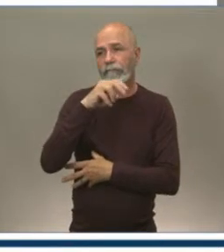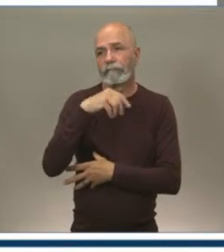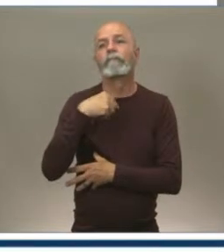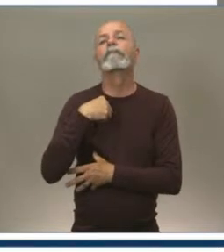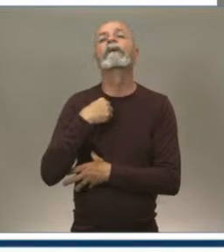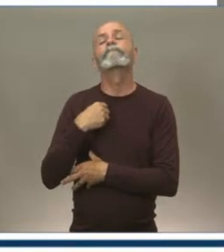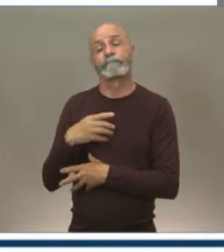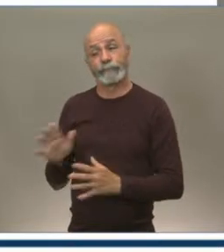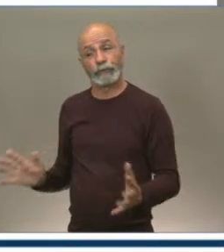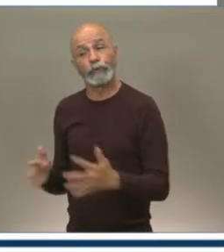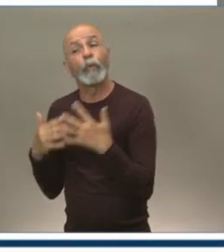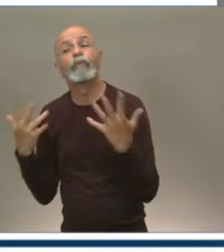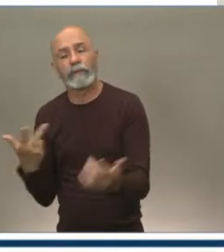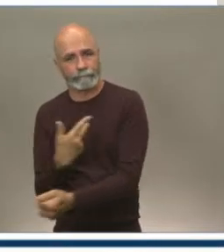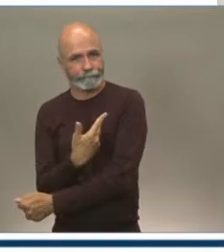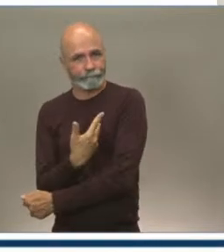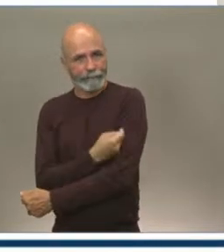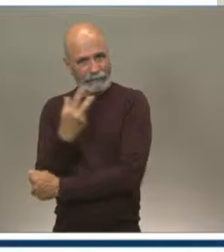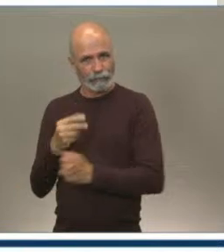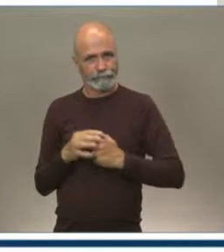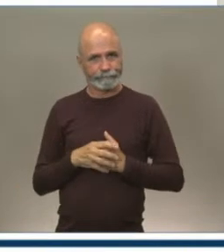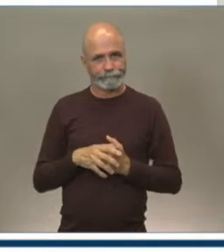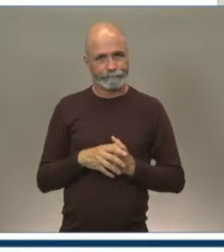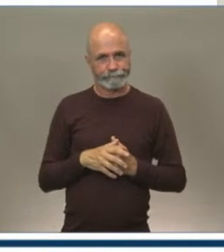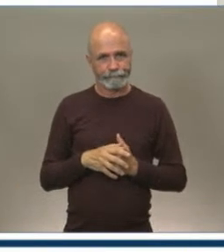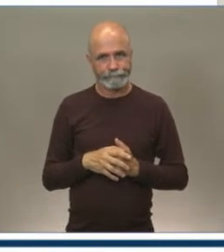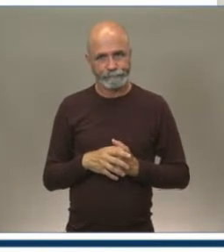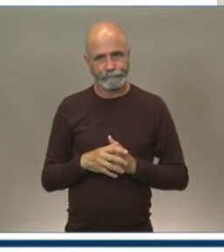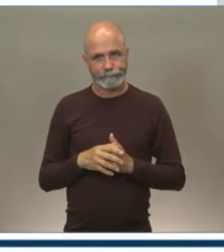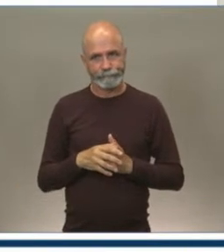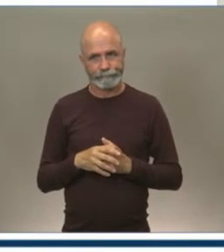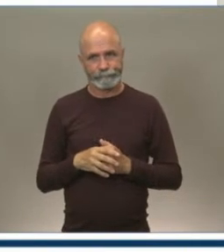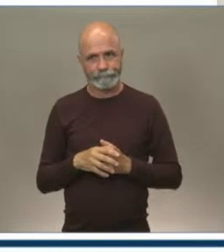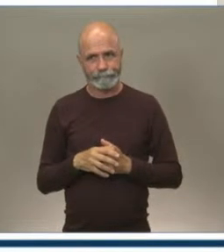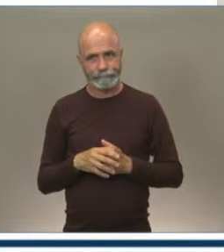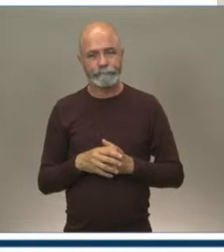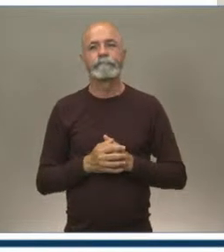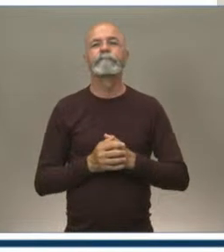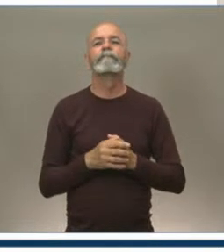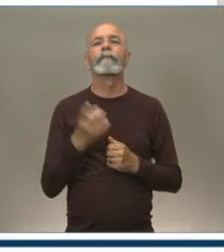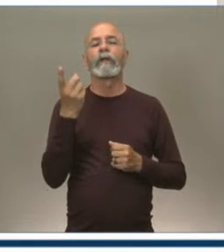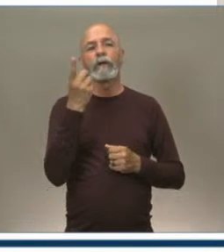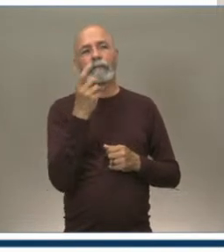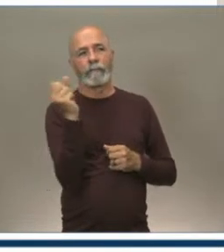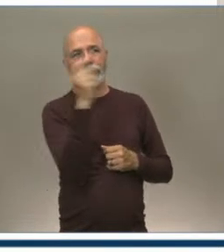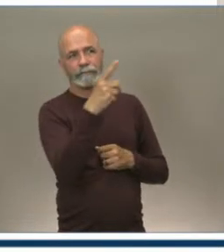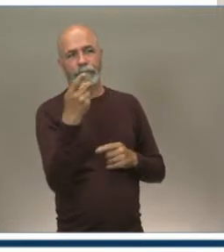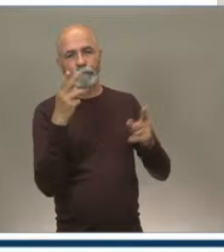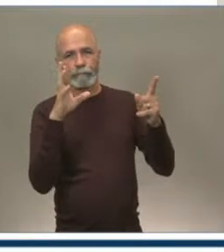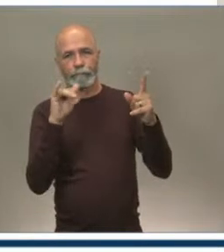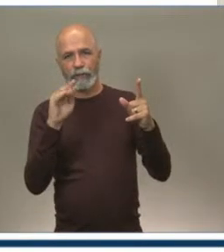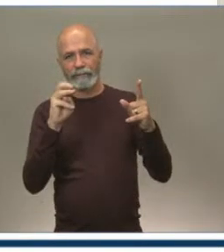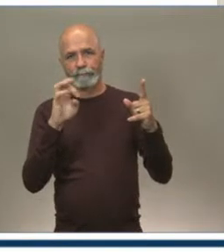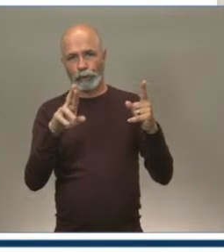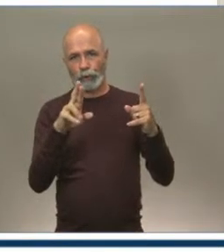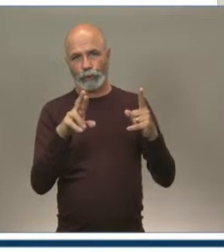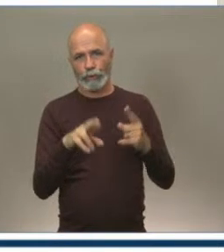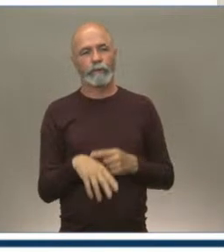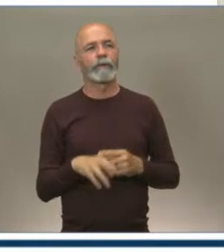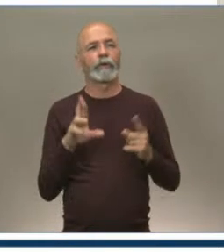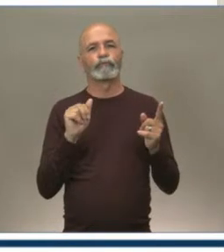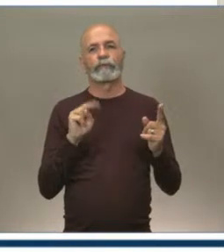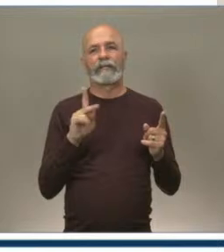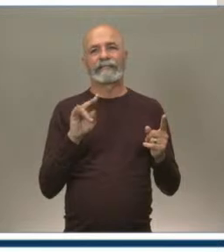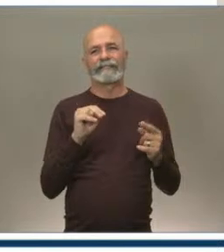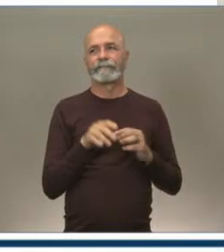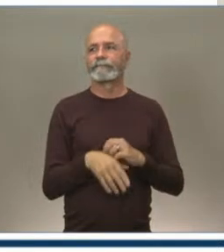vaccinated. Go ahead with your follow-up, Keith. And this is for the Premier. I guess on the enforcement front, you can't say the weekend